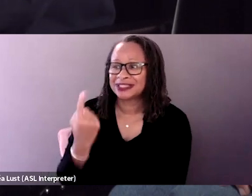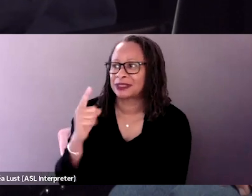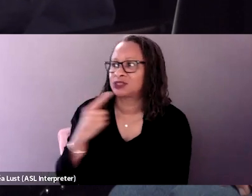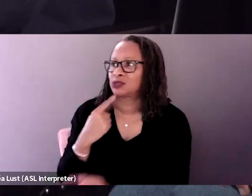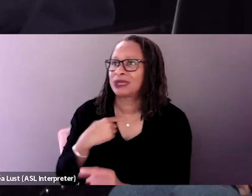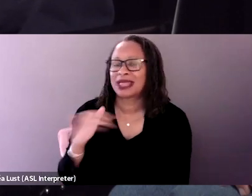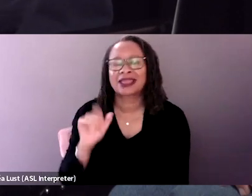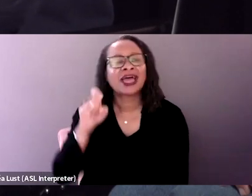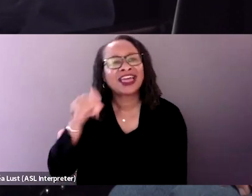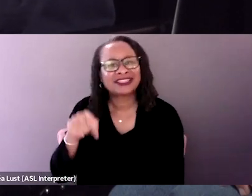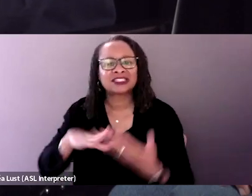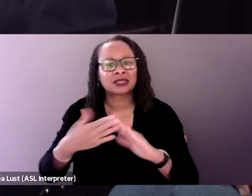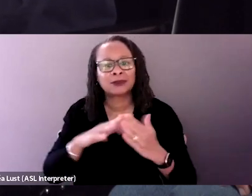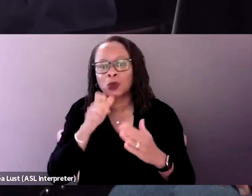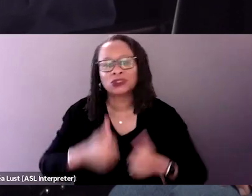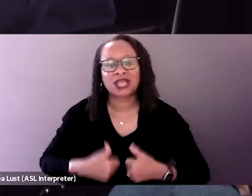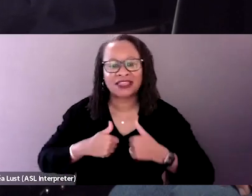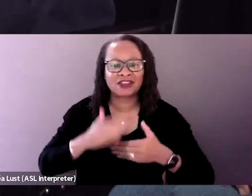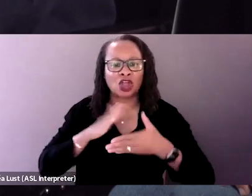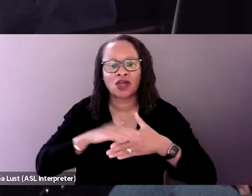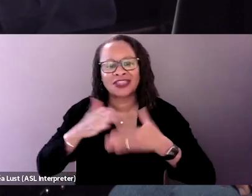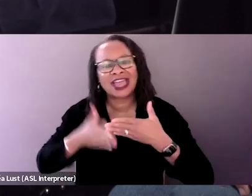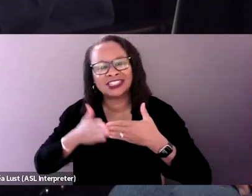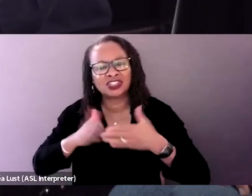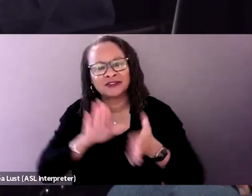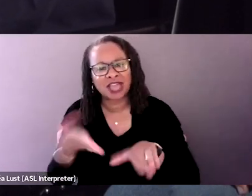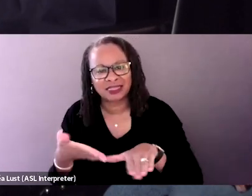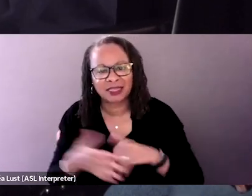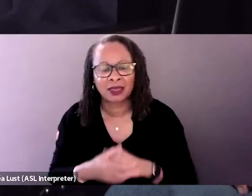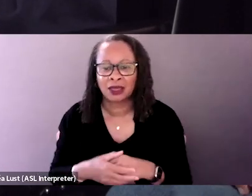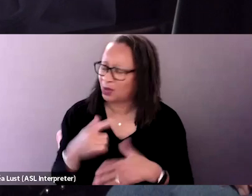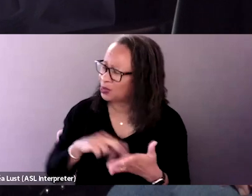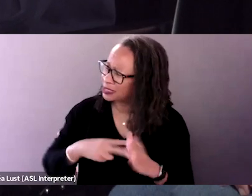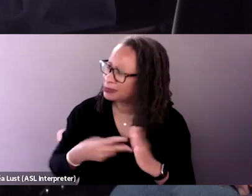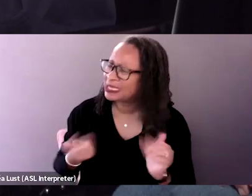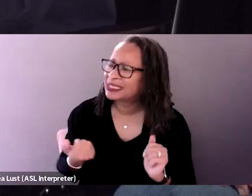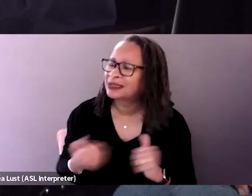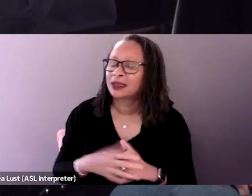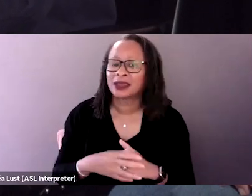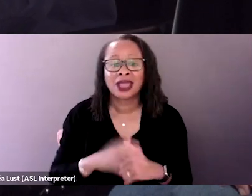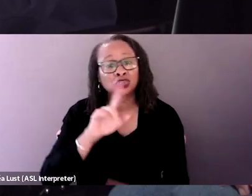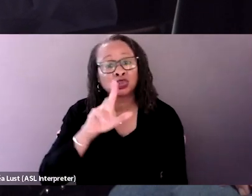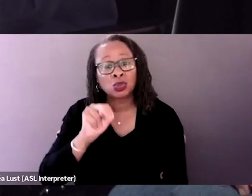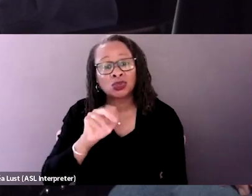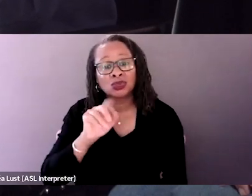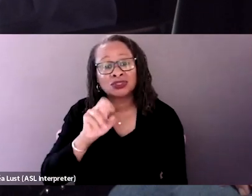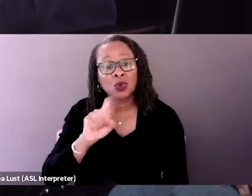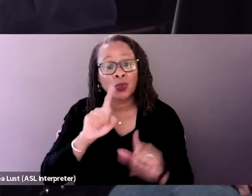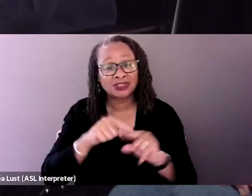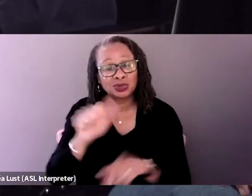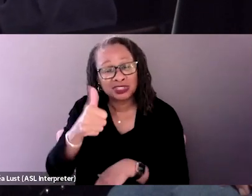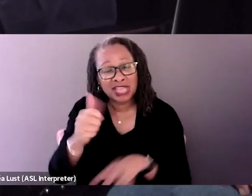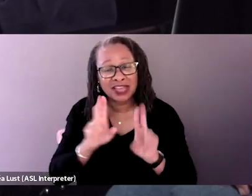"This is a community living on the edge of death." Well, what does that mean? It means that Jules attended 10 funerals during the making of